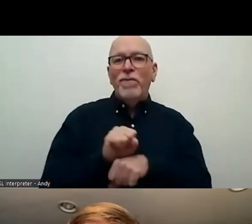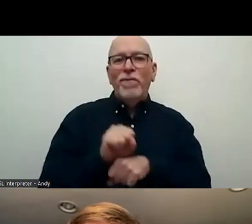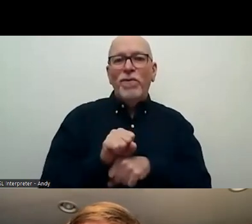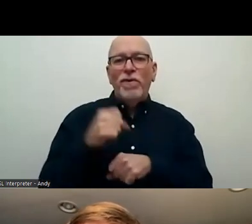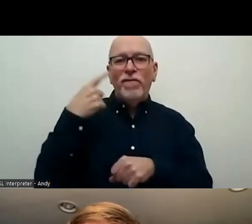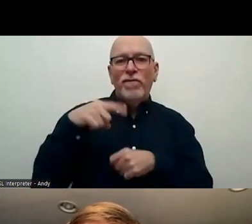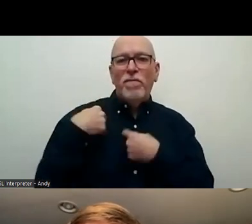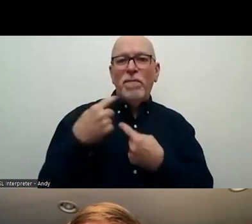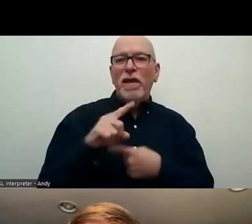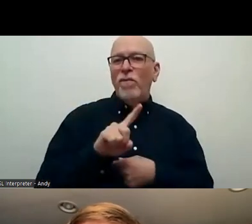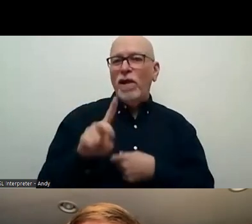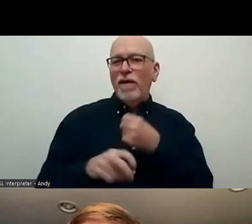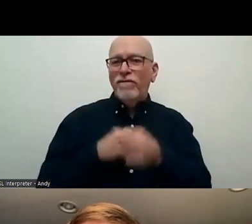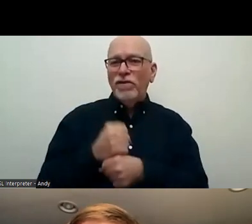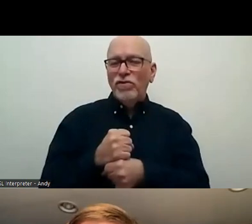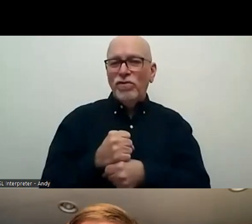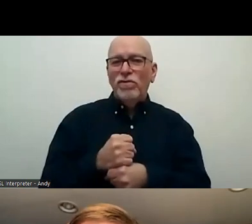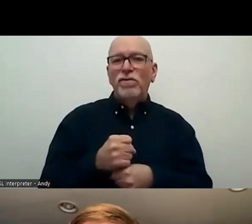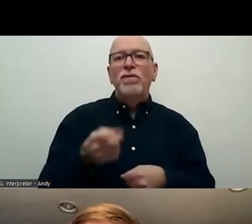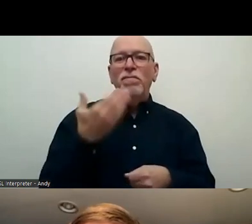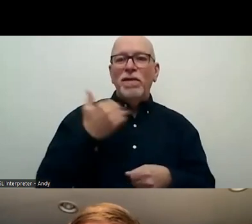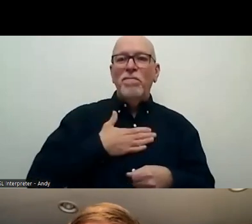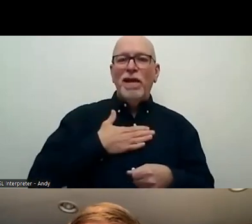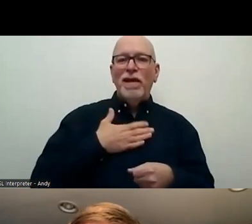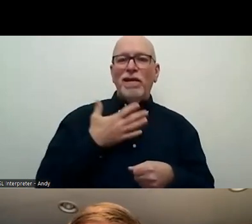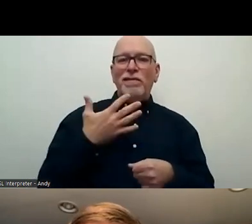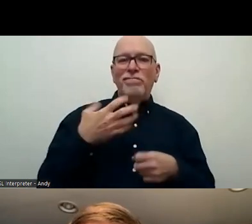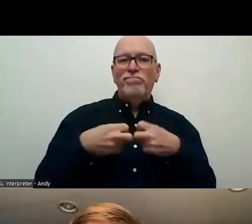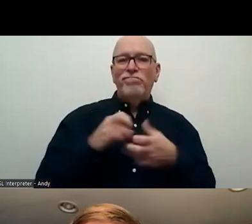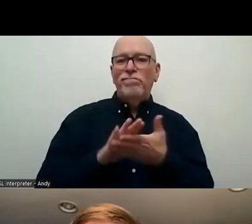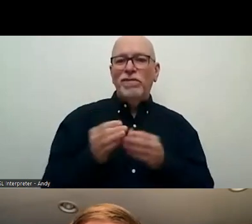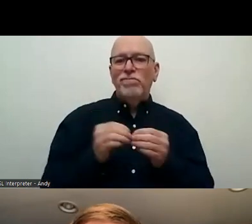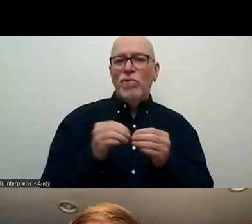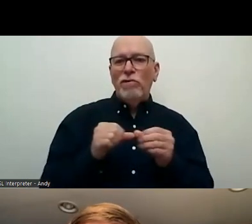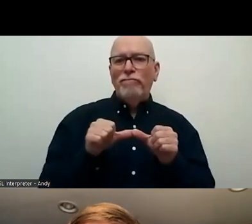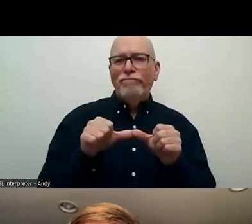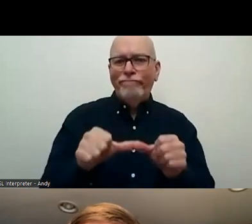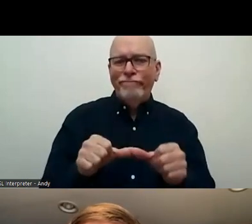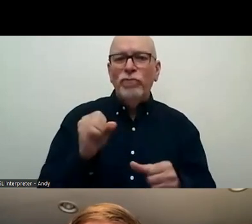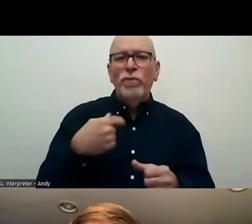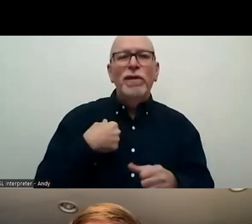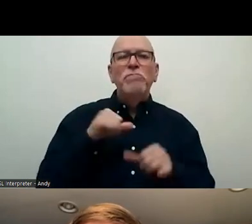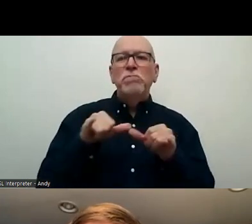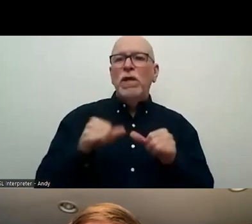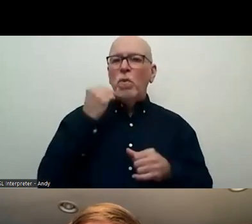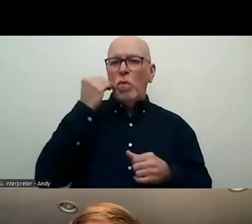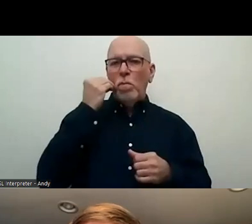the past year and a half as my symptoms became more constant um so i am home right now